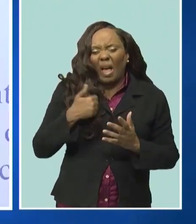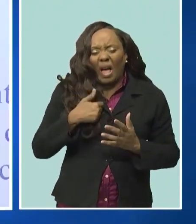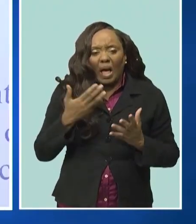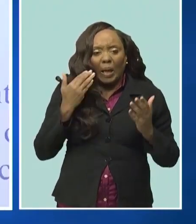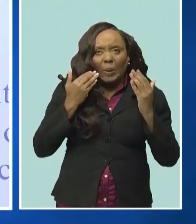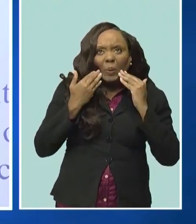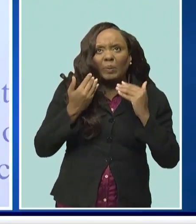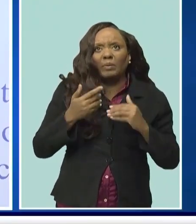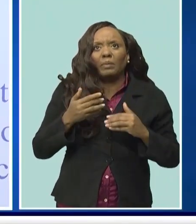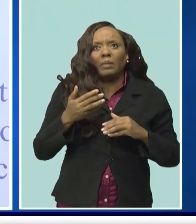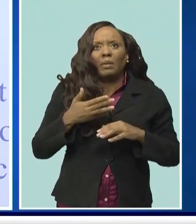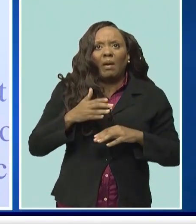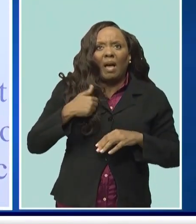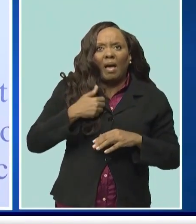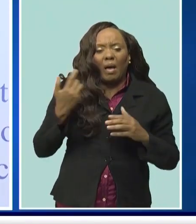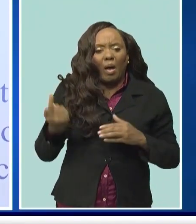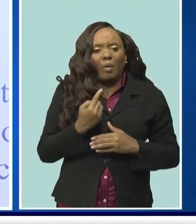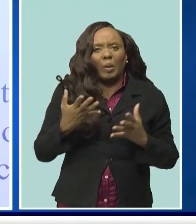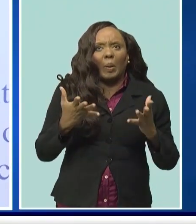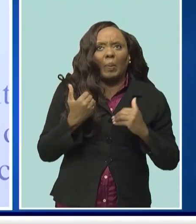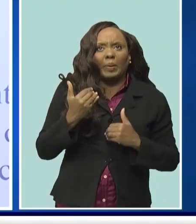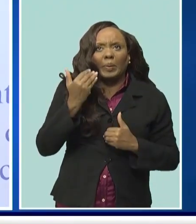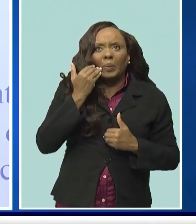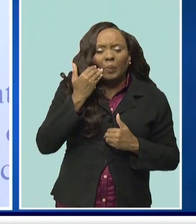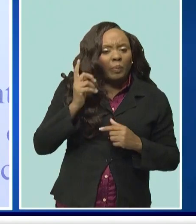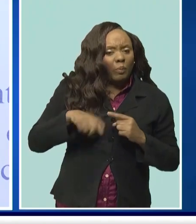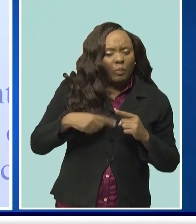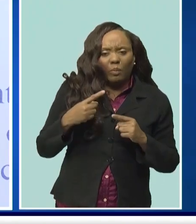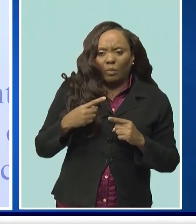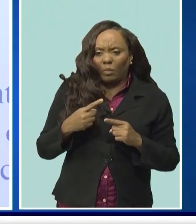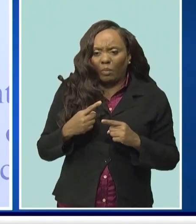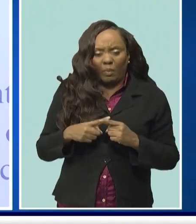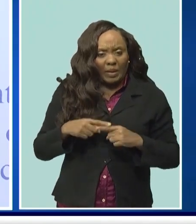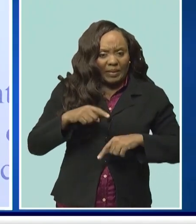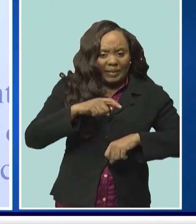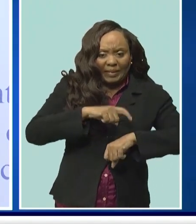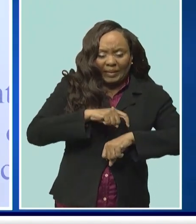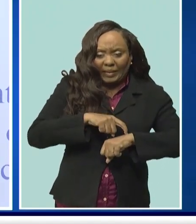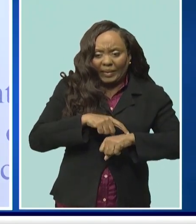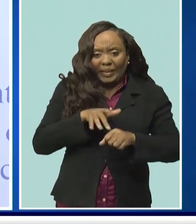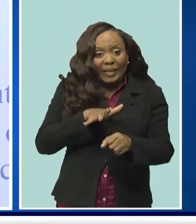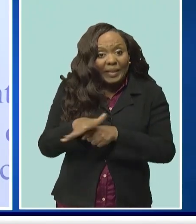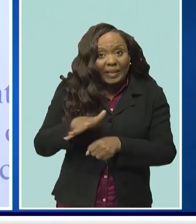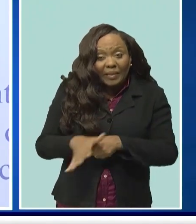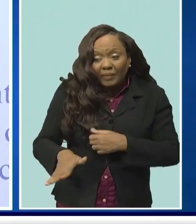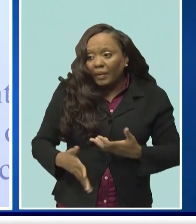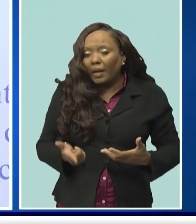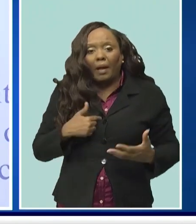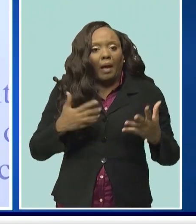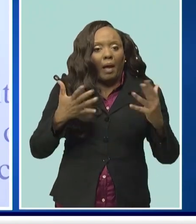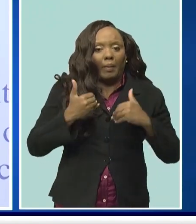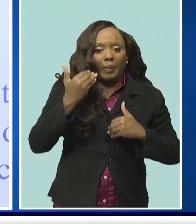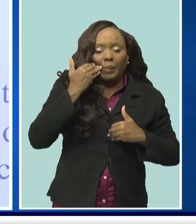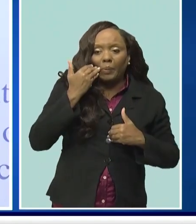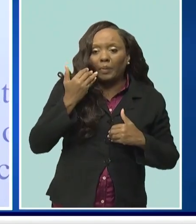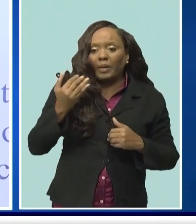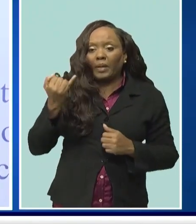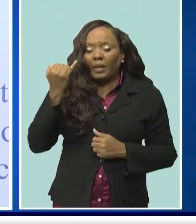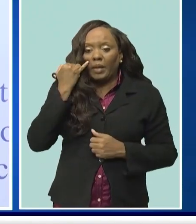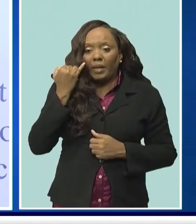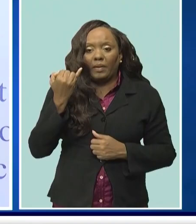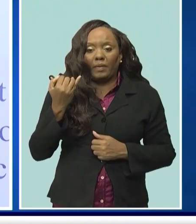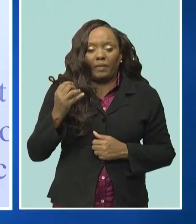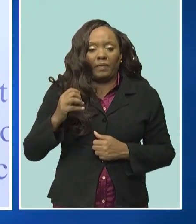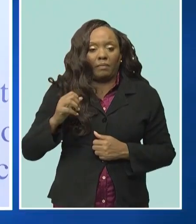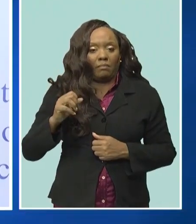usually want to know when my client is essentially home free. When has enough time passed that I can know that the employee has